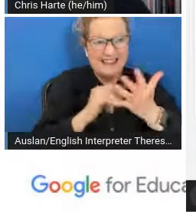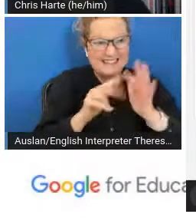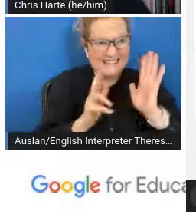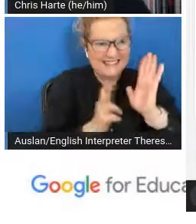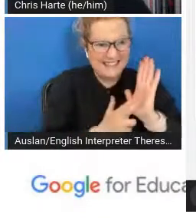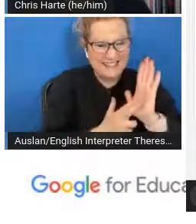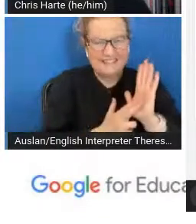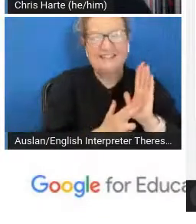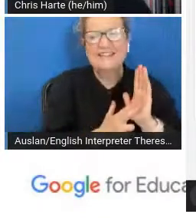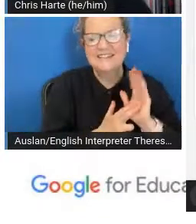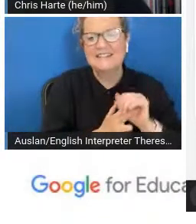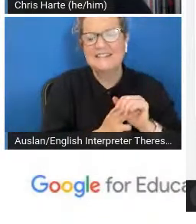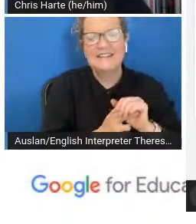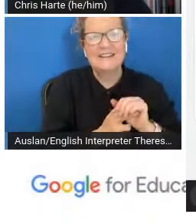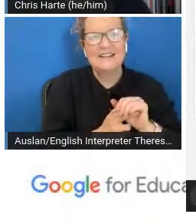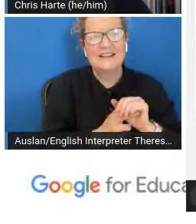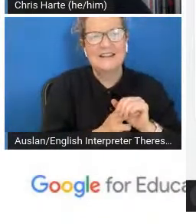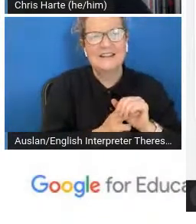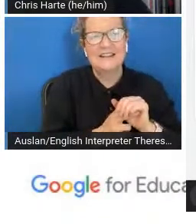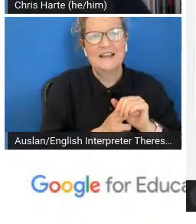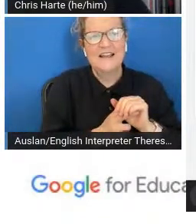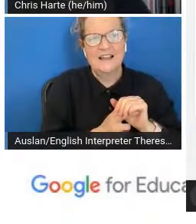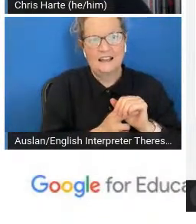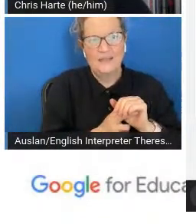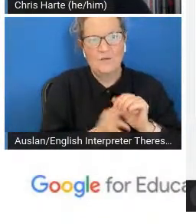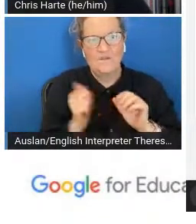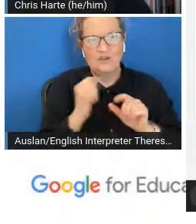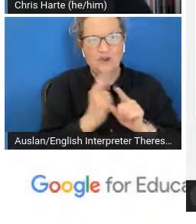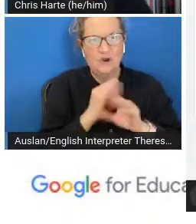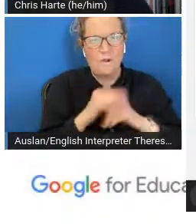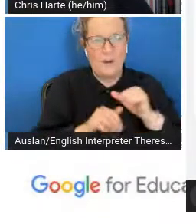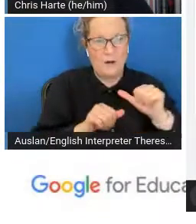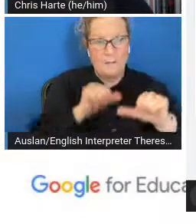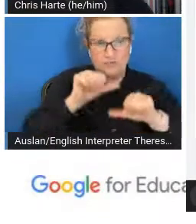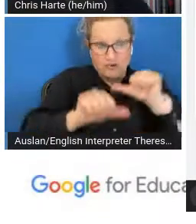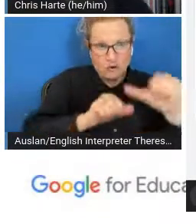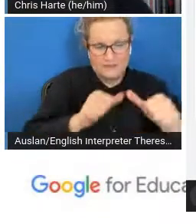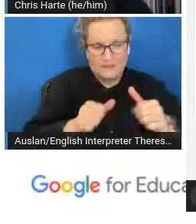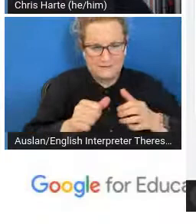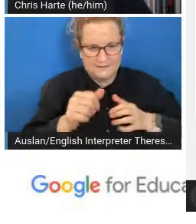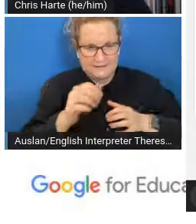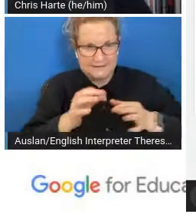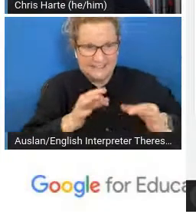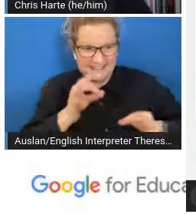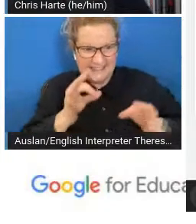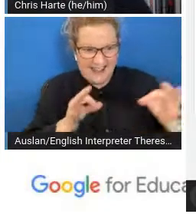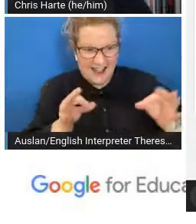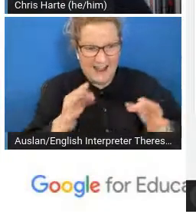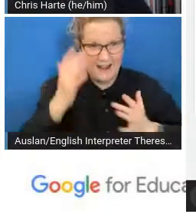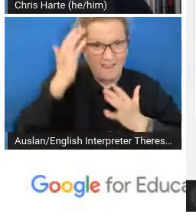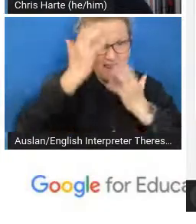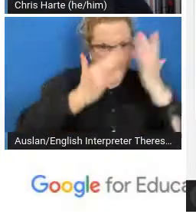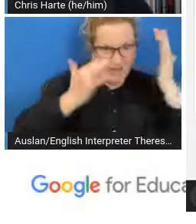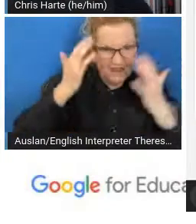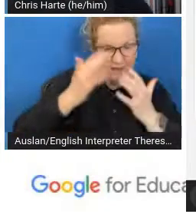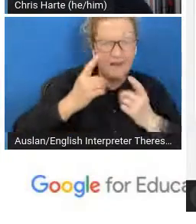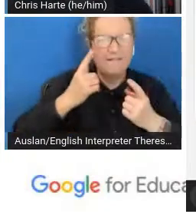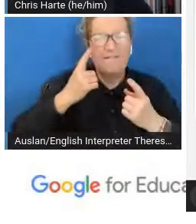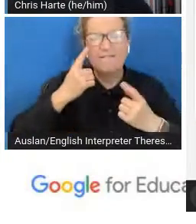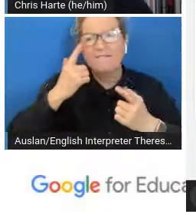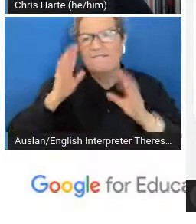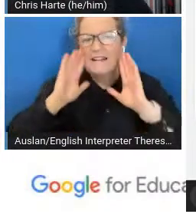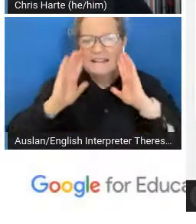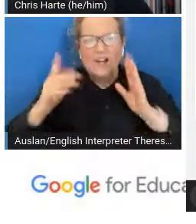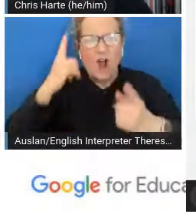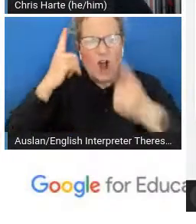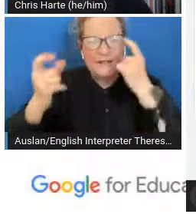we have looked through the process of design thinking, and we've gotten all of these fantastic ideas from everybody who's watching,